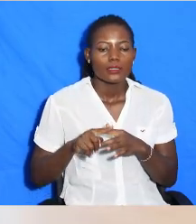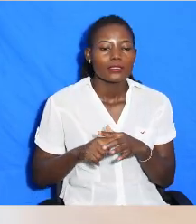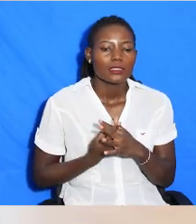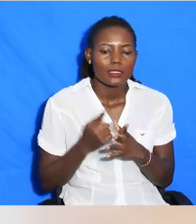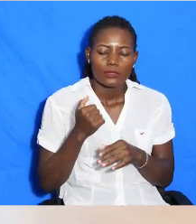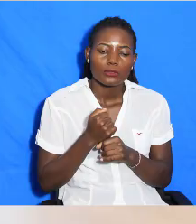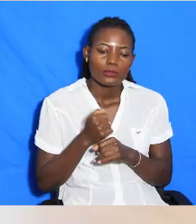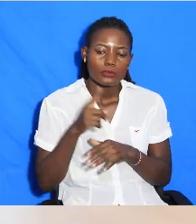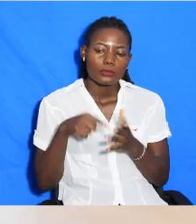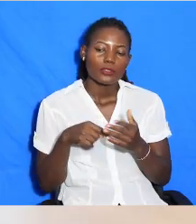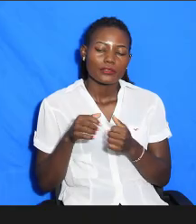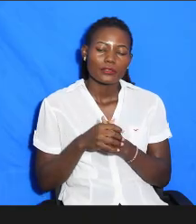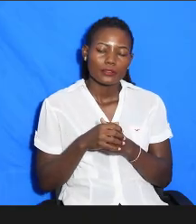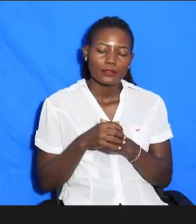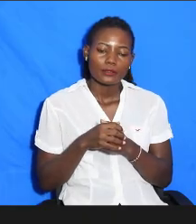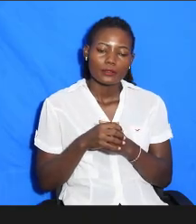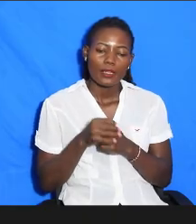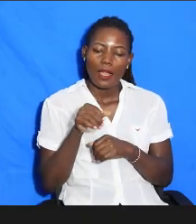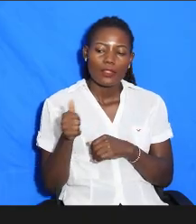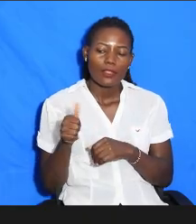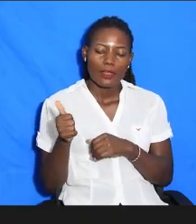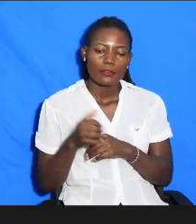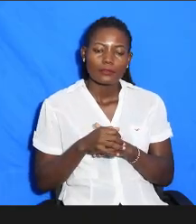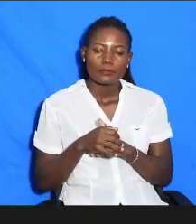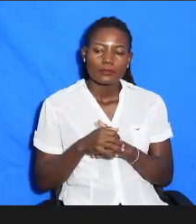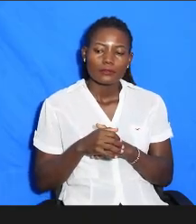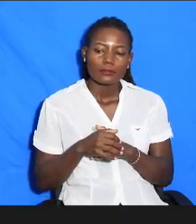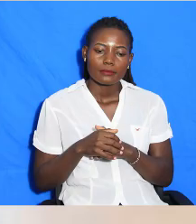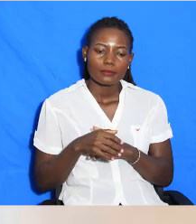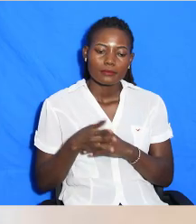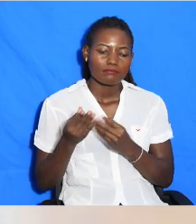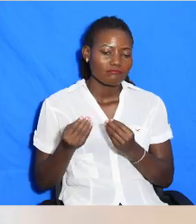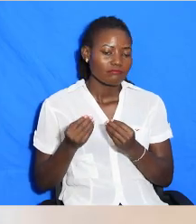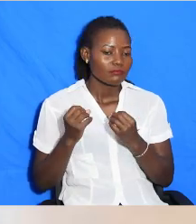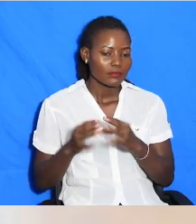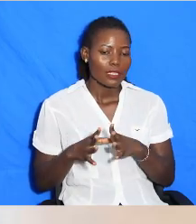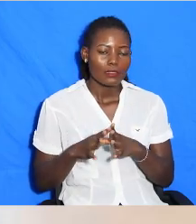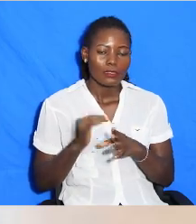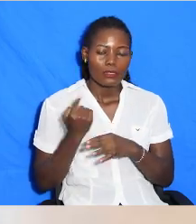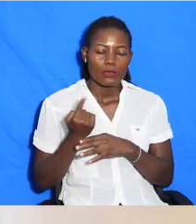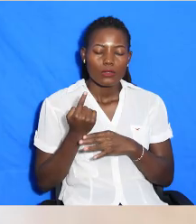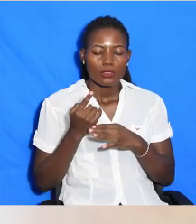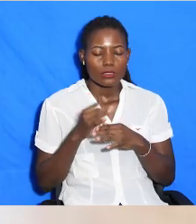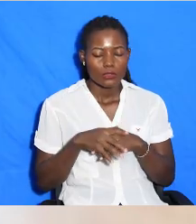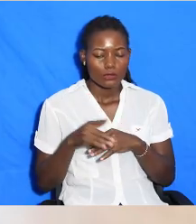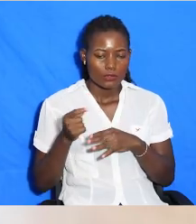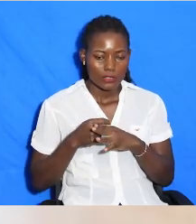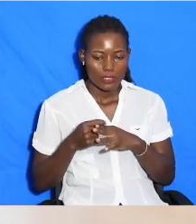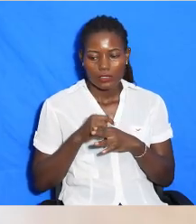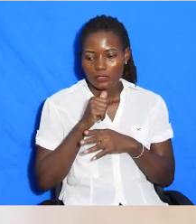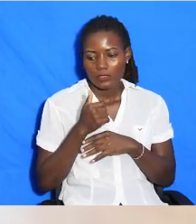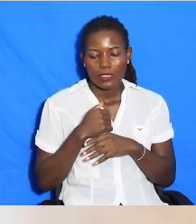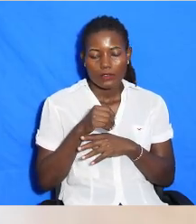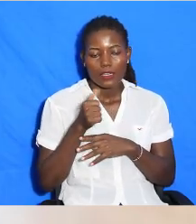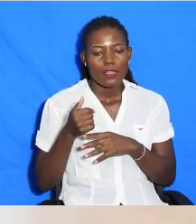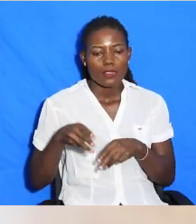athletics? Yeah, Because it's not easy just to, train without having any other source